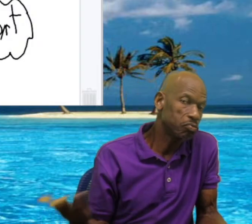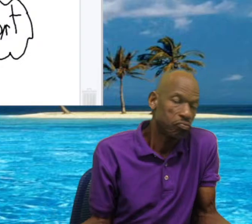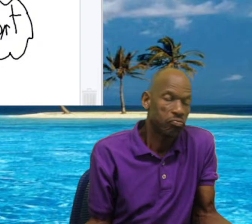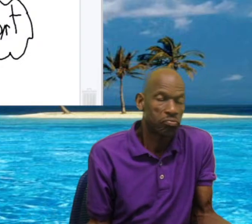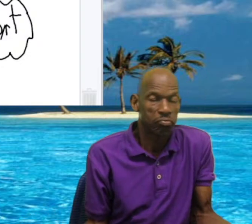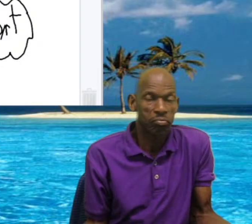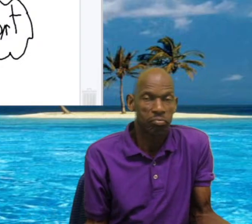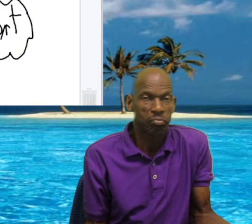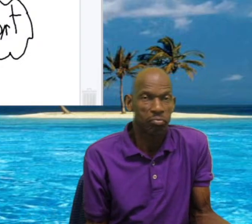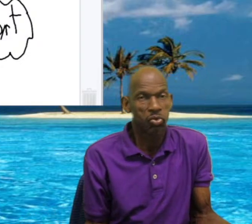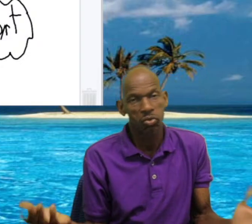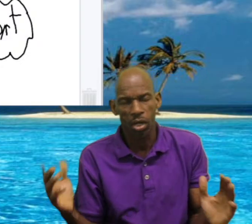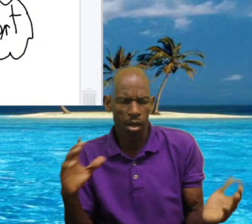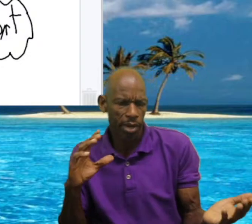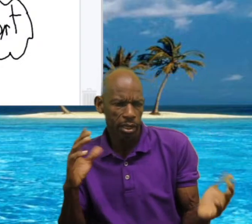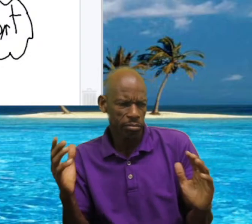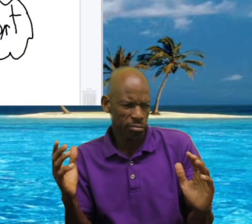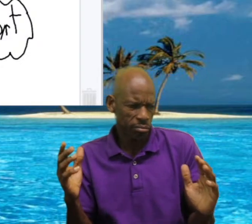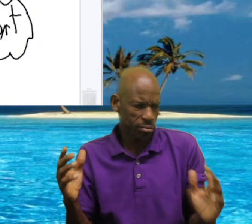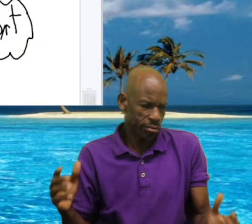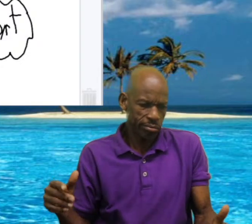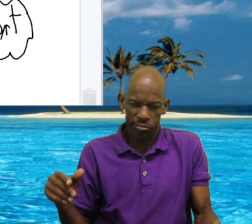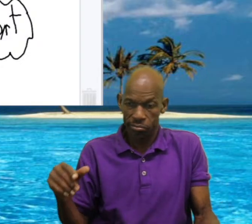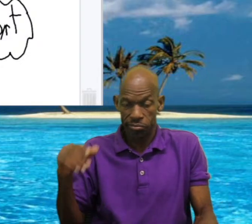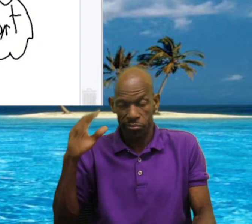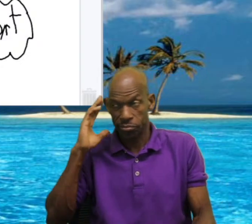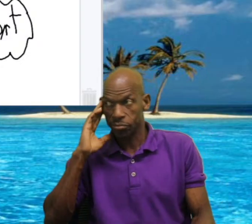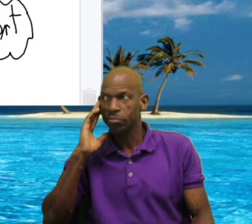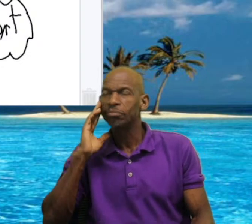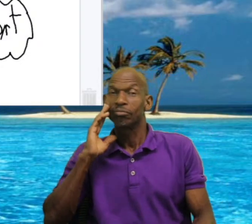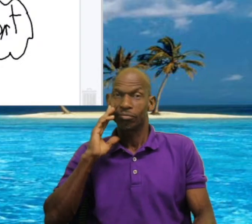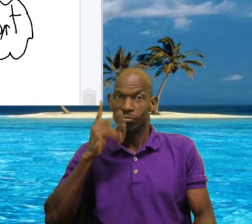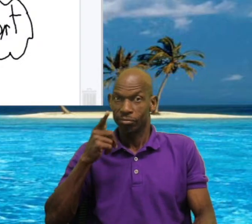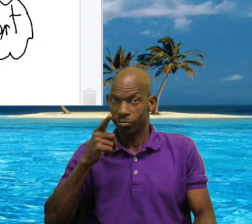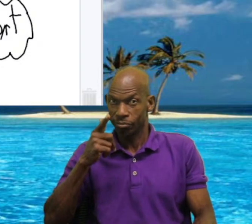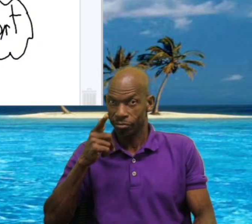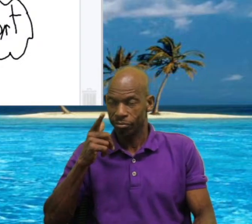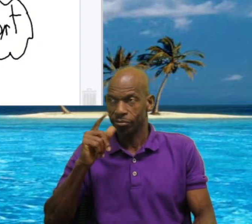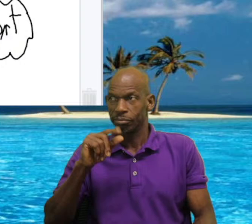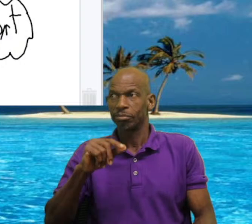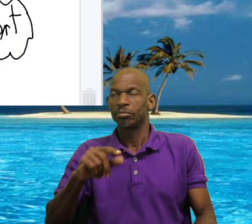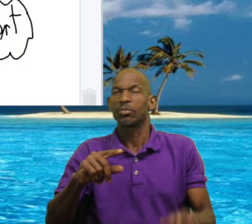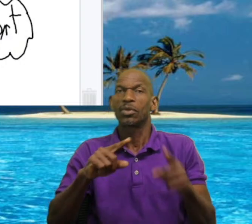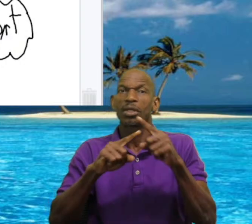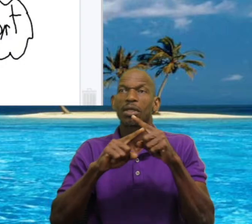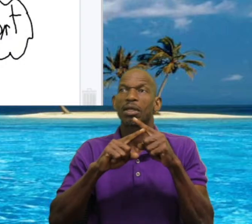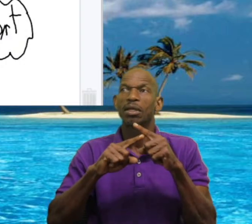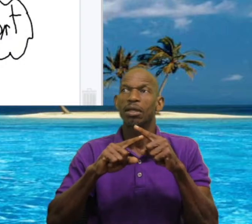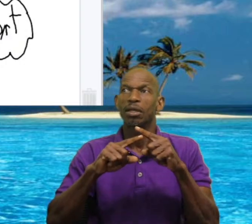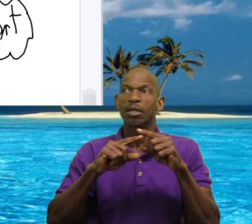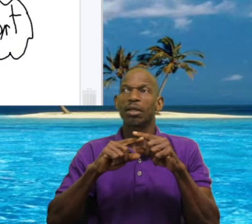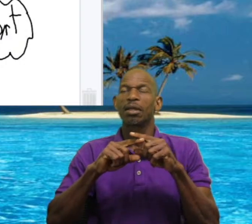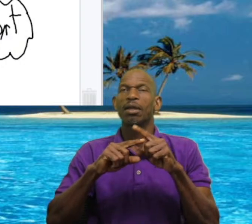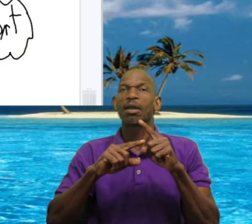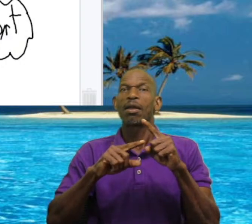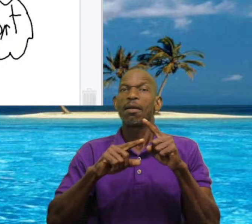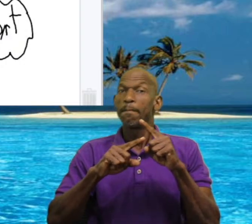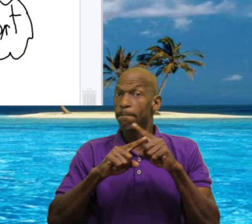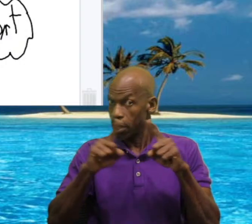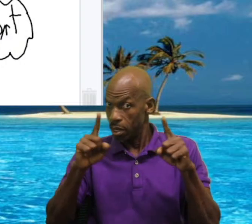them. All right. So I'm looking at but, looks at words to